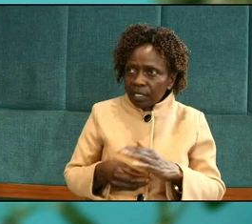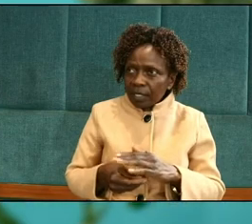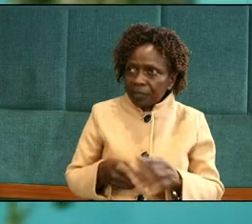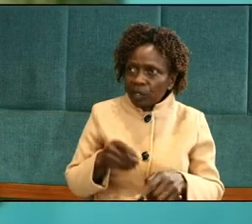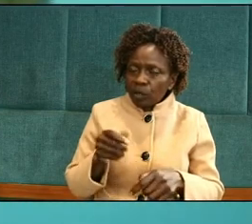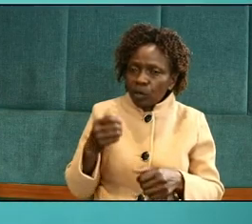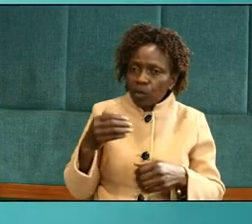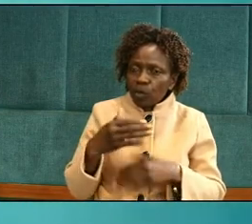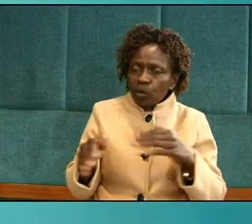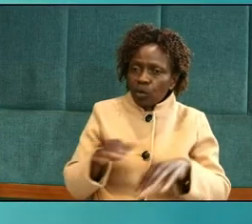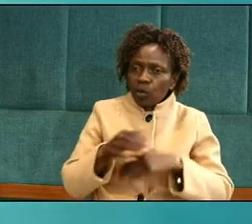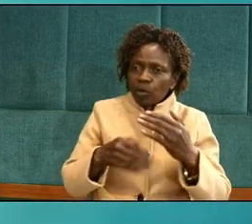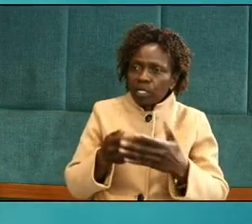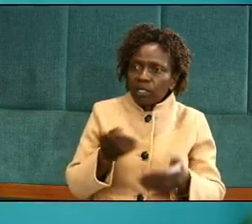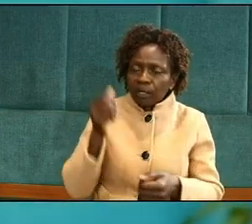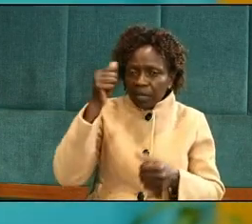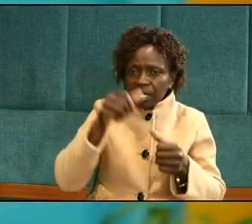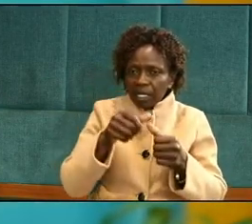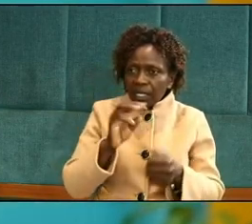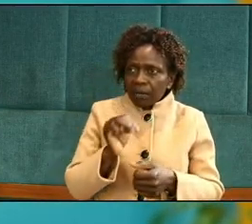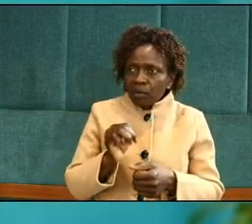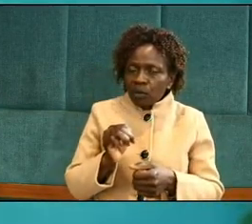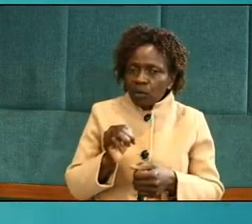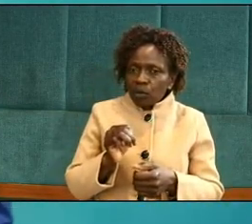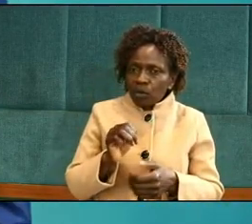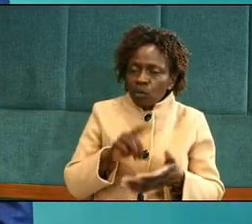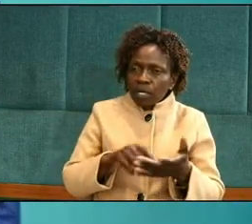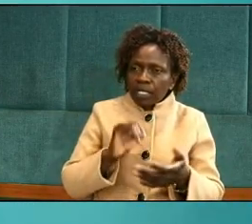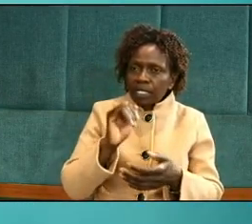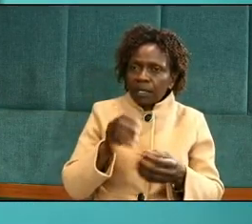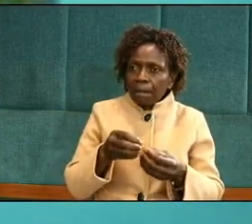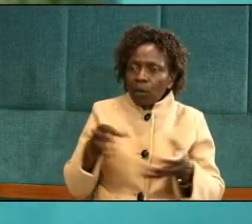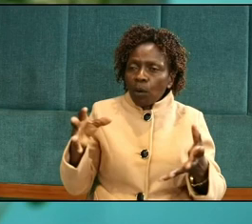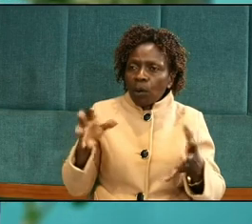always remind them this. What is more important to the public?